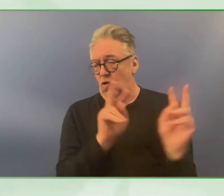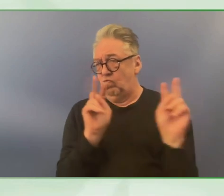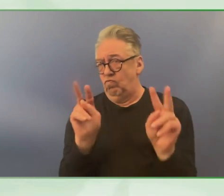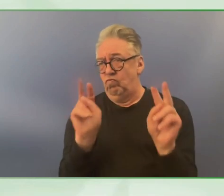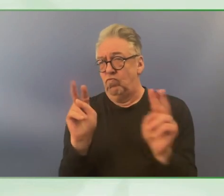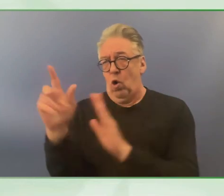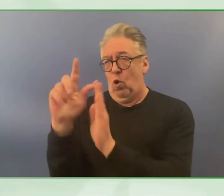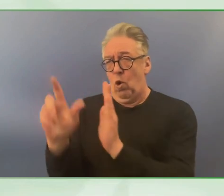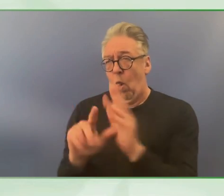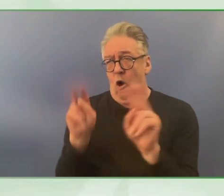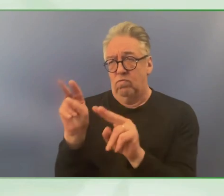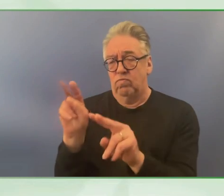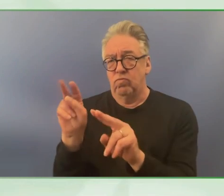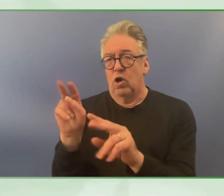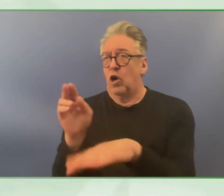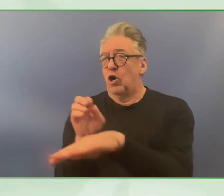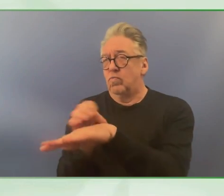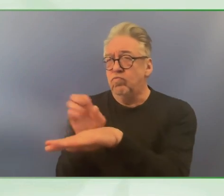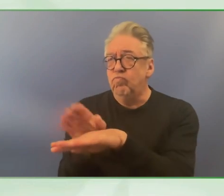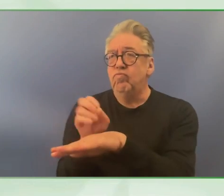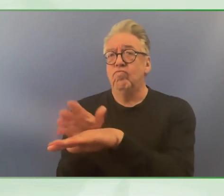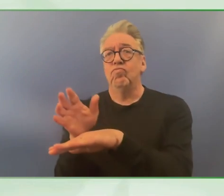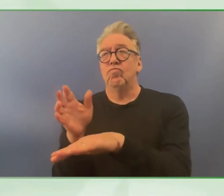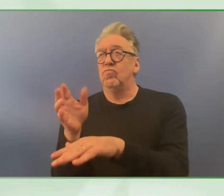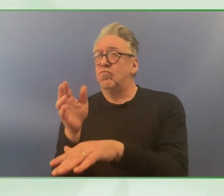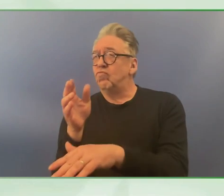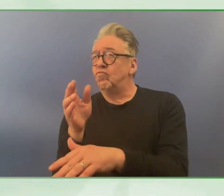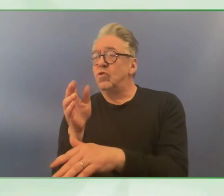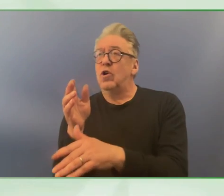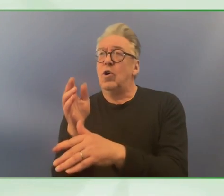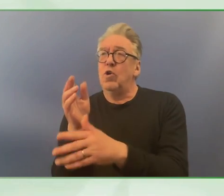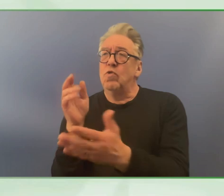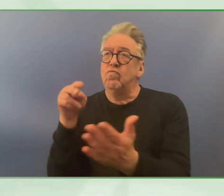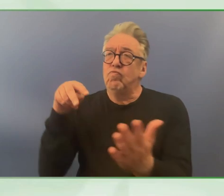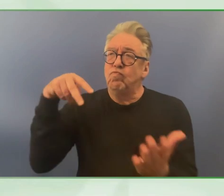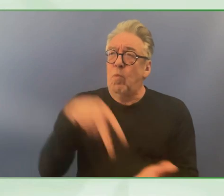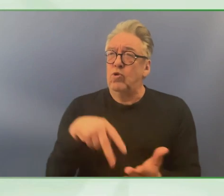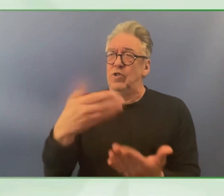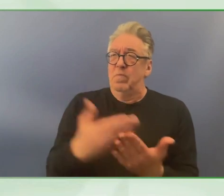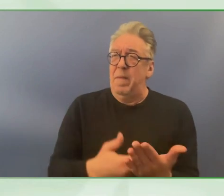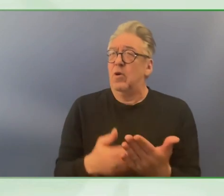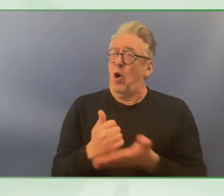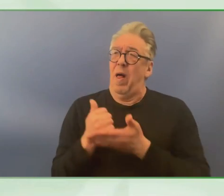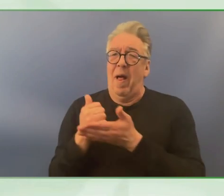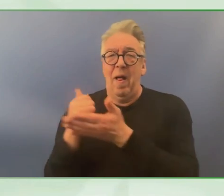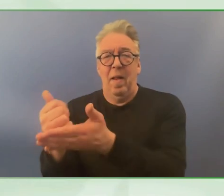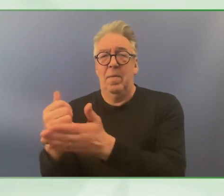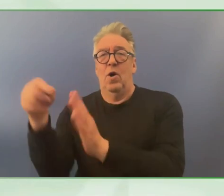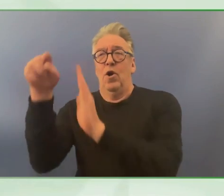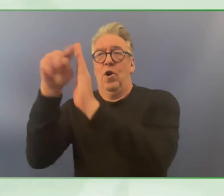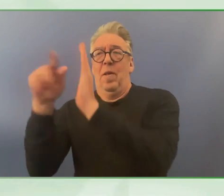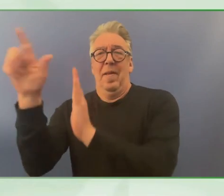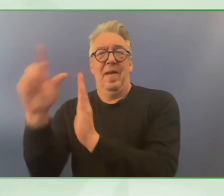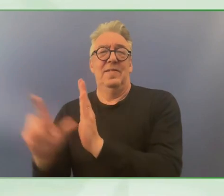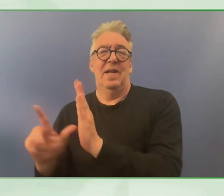will give some insights, and will produce documents to help in the legislation, because it's